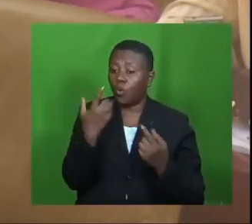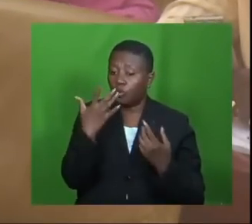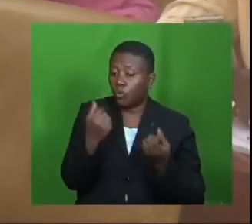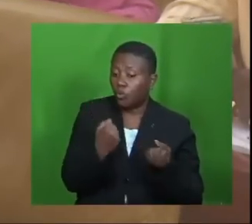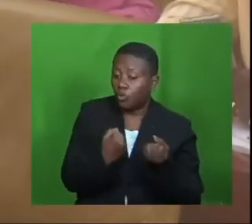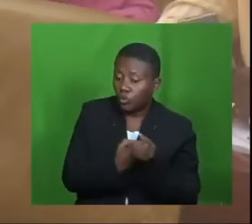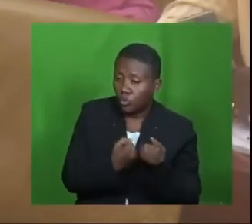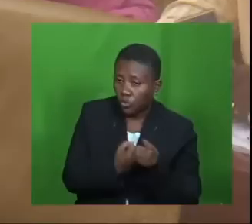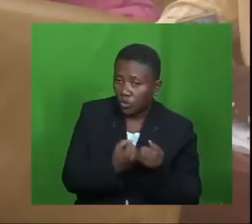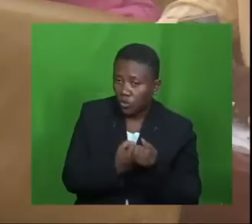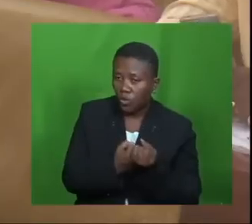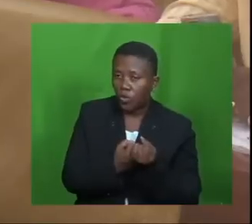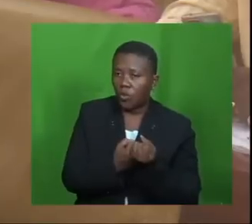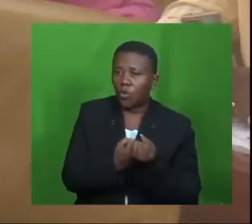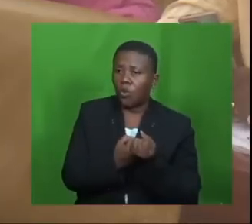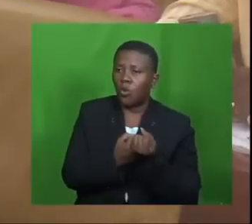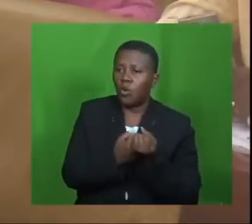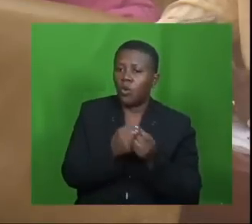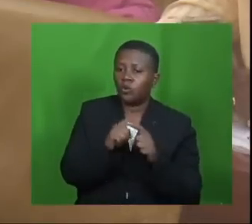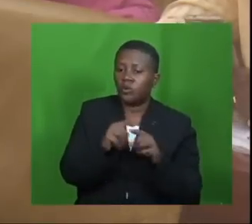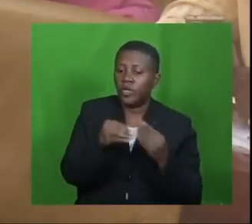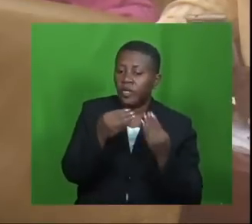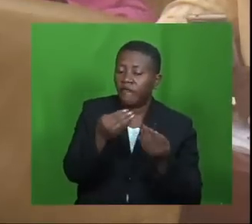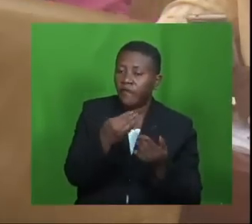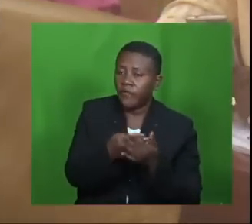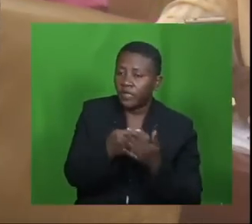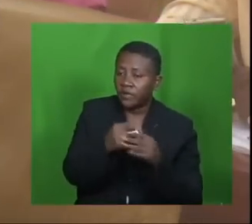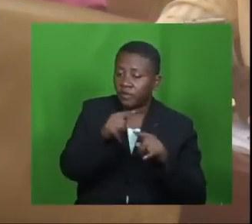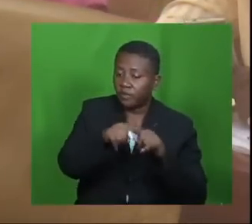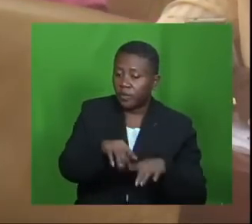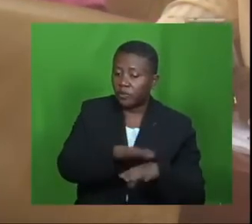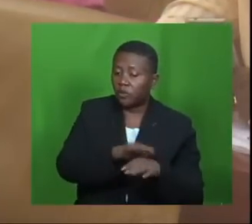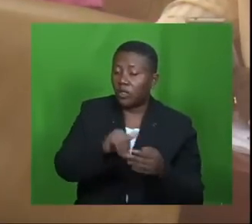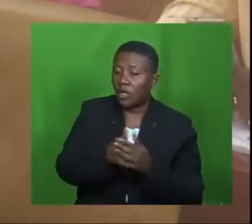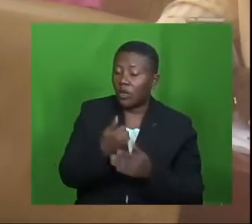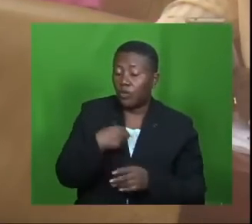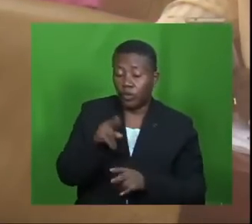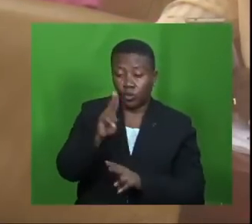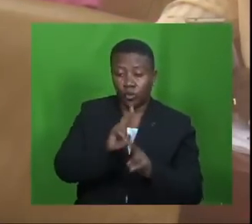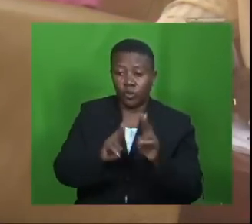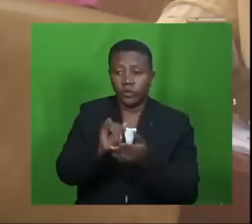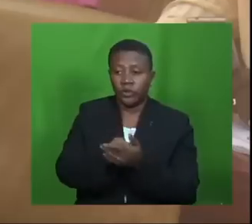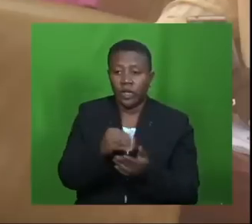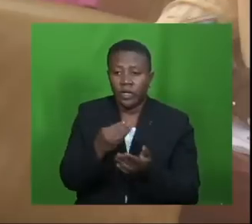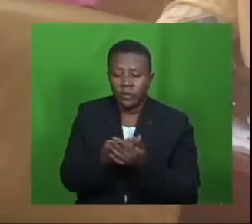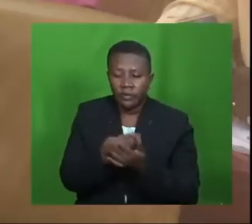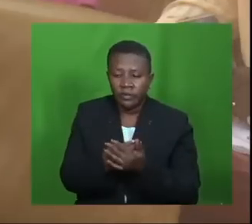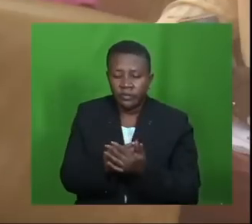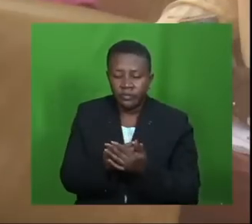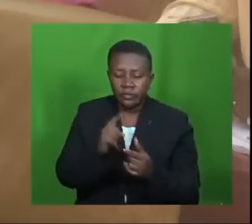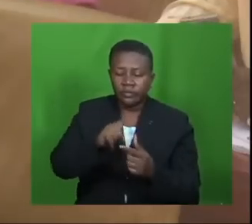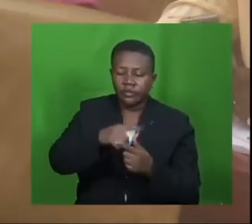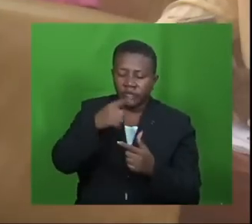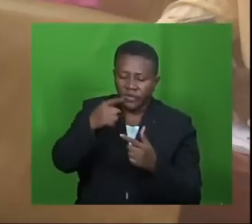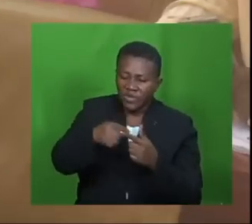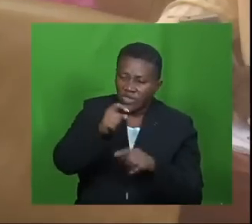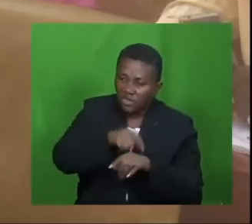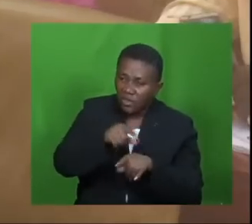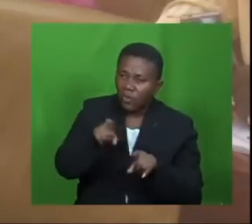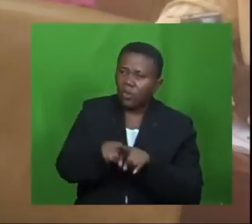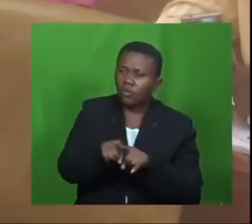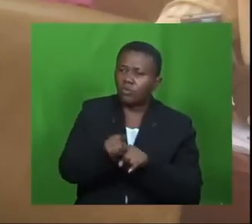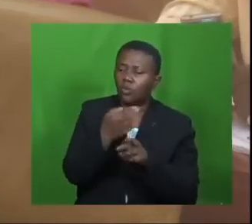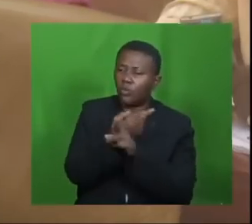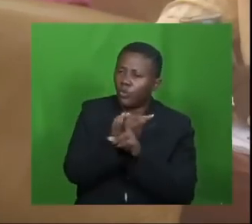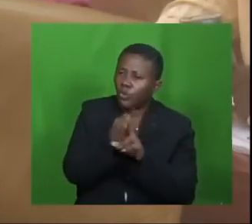its usage and effect. So that next time they will be ready to give more and also bring